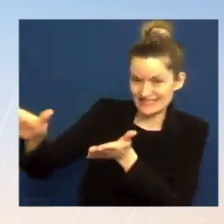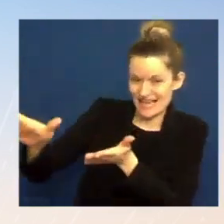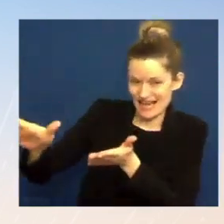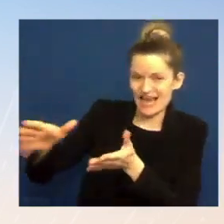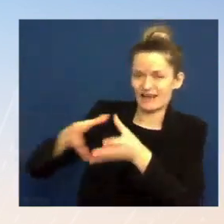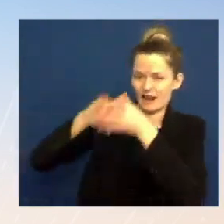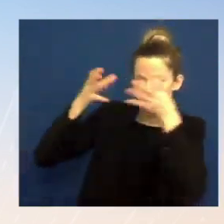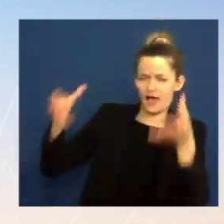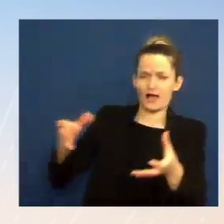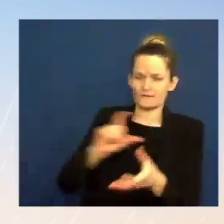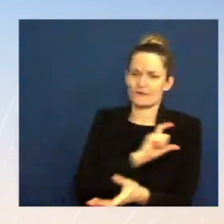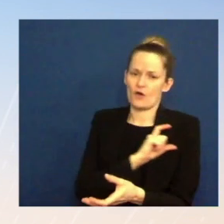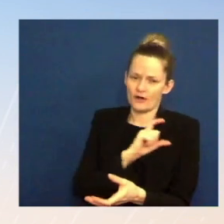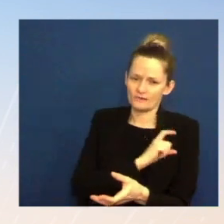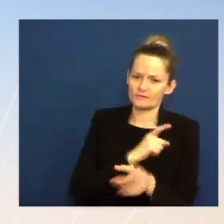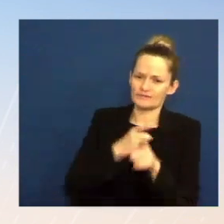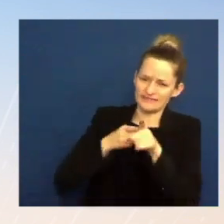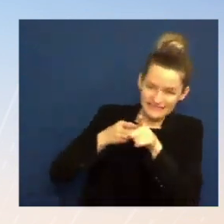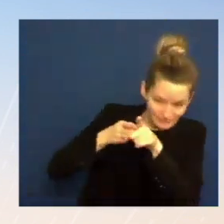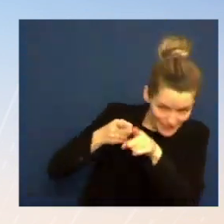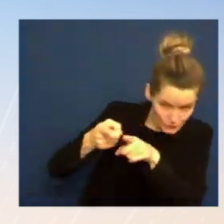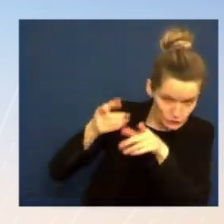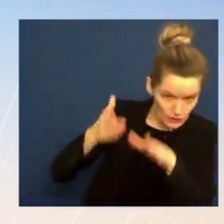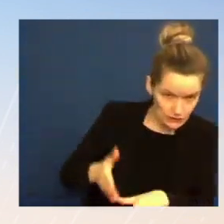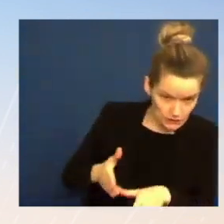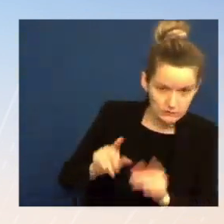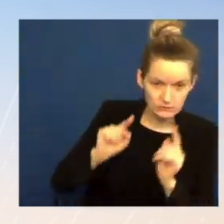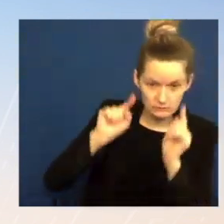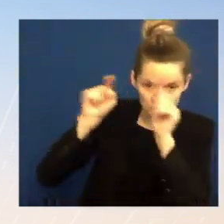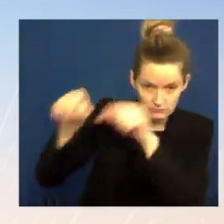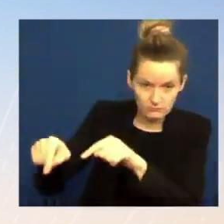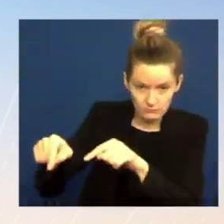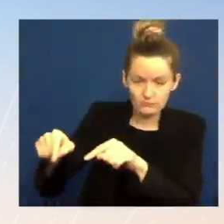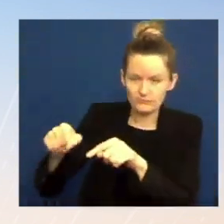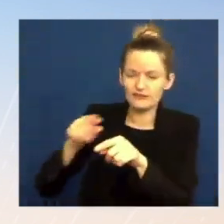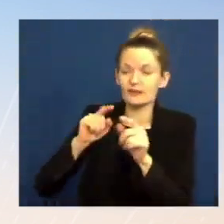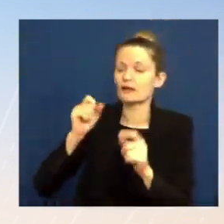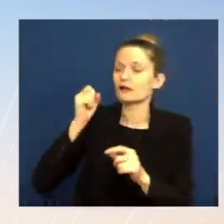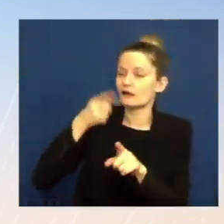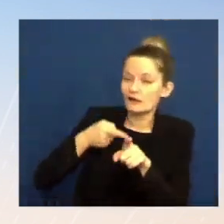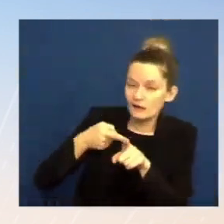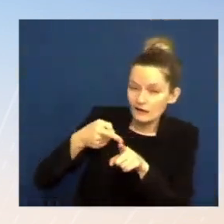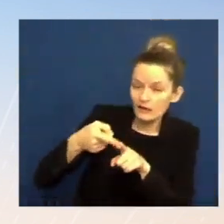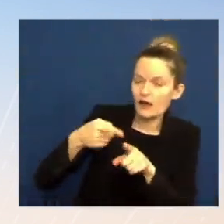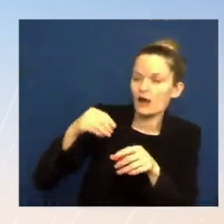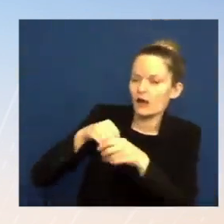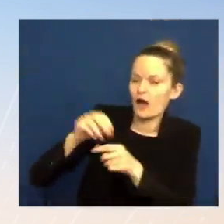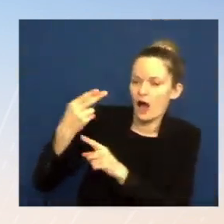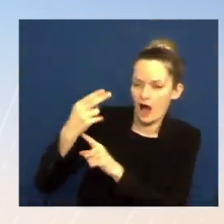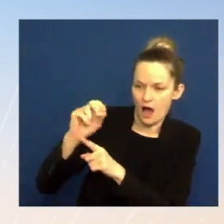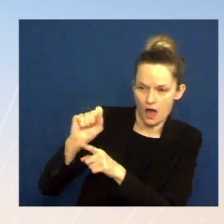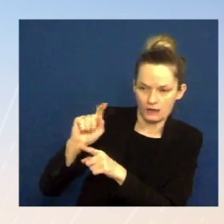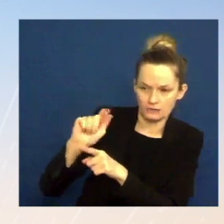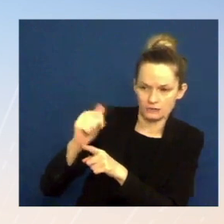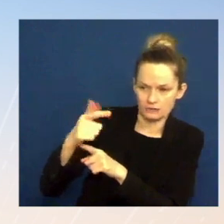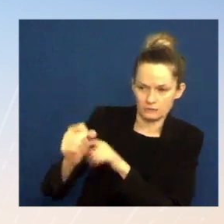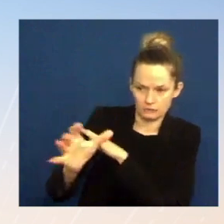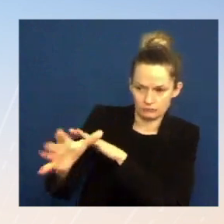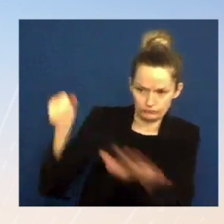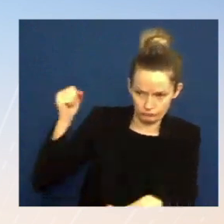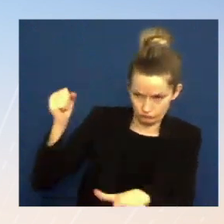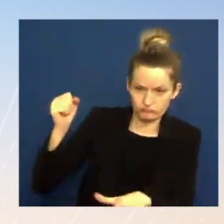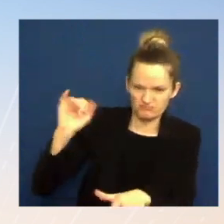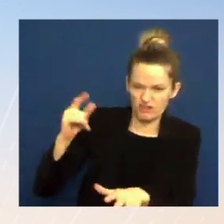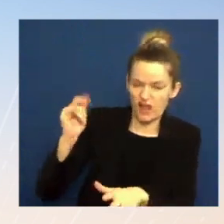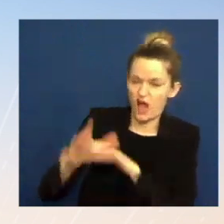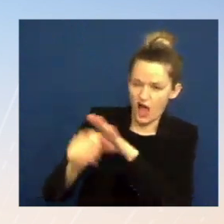and hostage recovery specialists to work closely both with the ministry, the families, and the Haitian government to try to